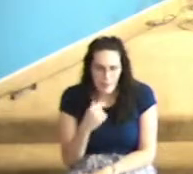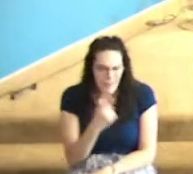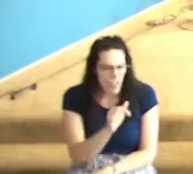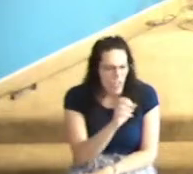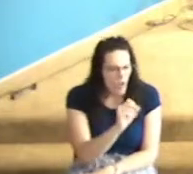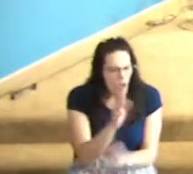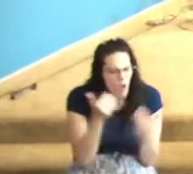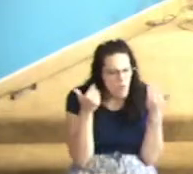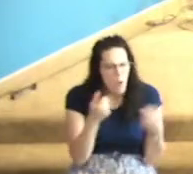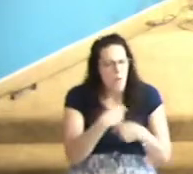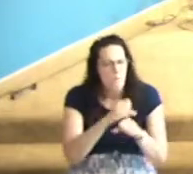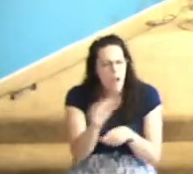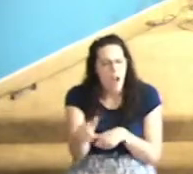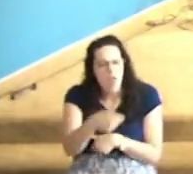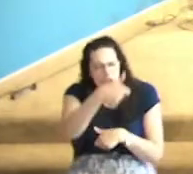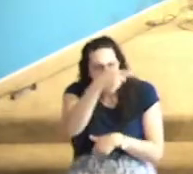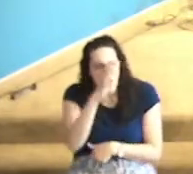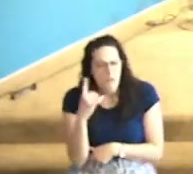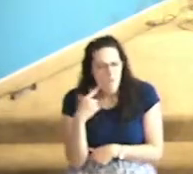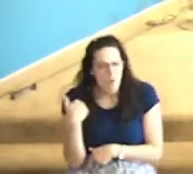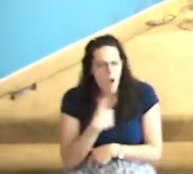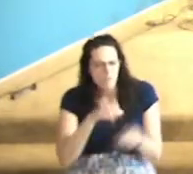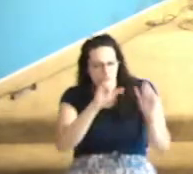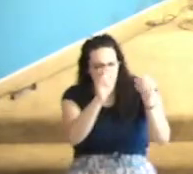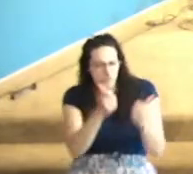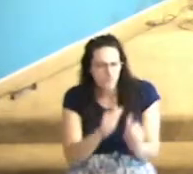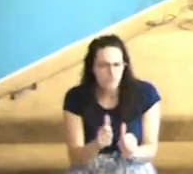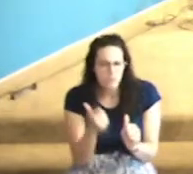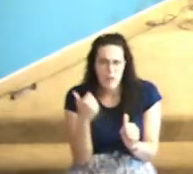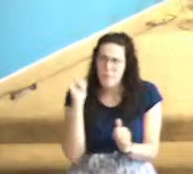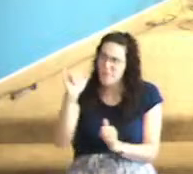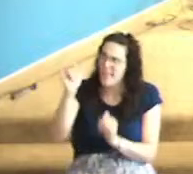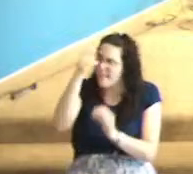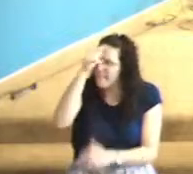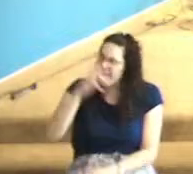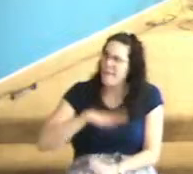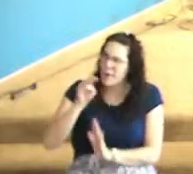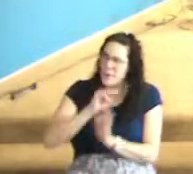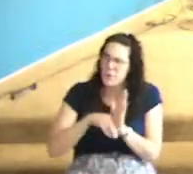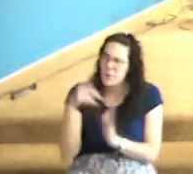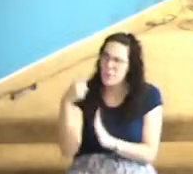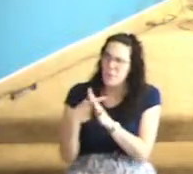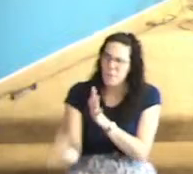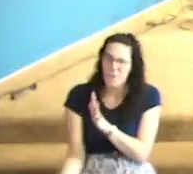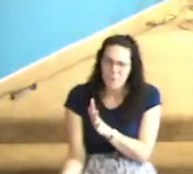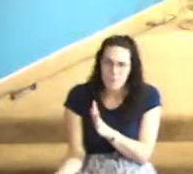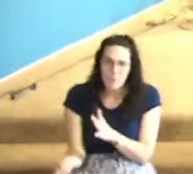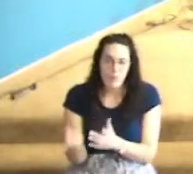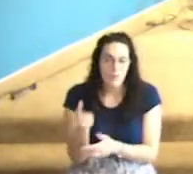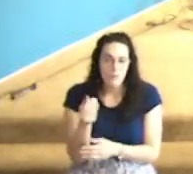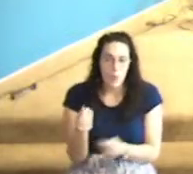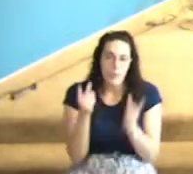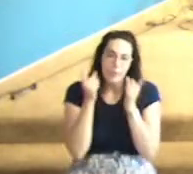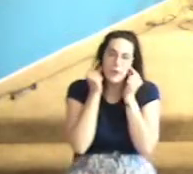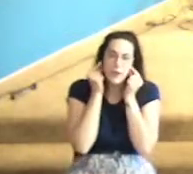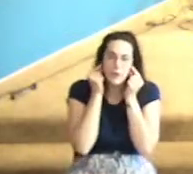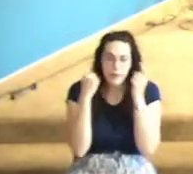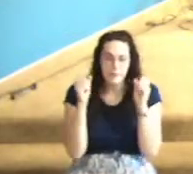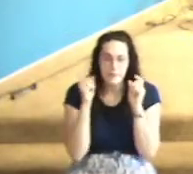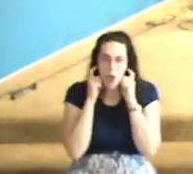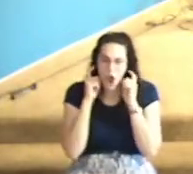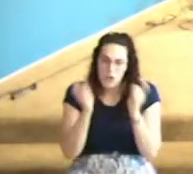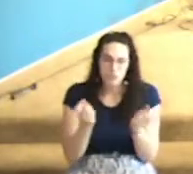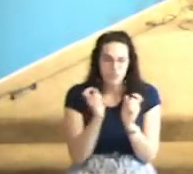make us gods for us, because we don't know what happened to this fella. And so they tear off their gold earrings, and Aaron's words